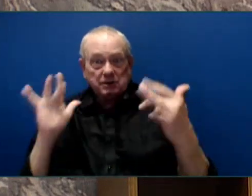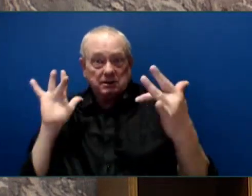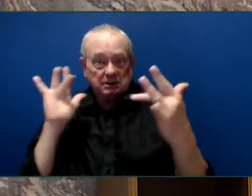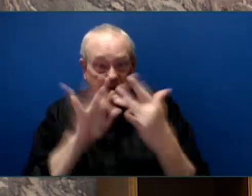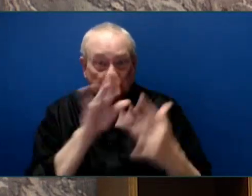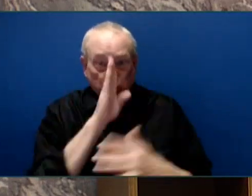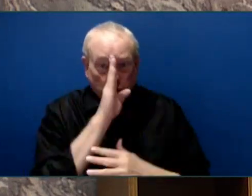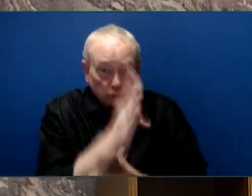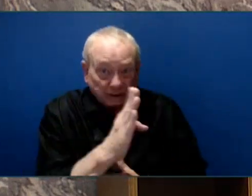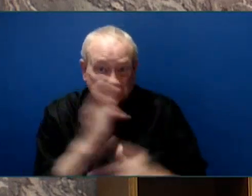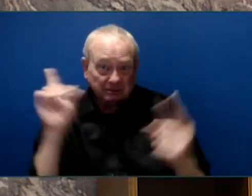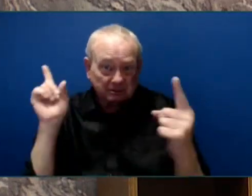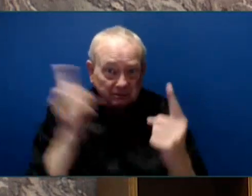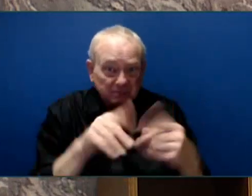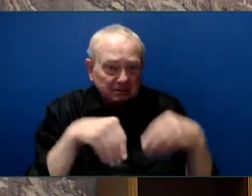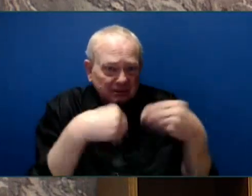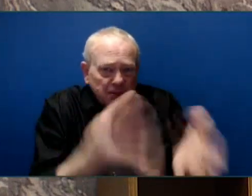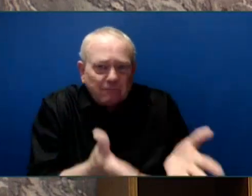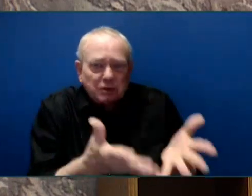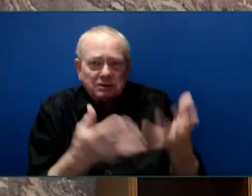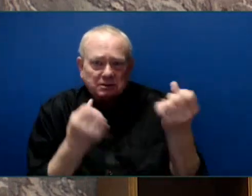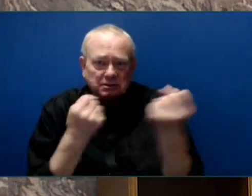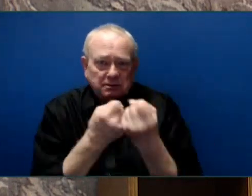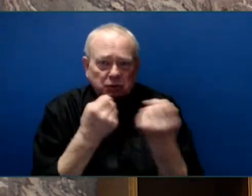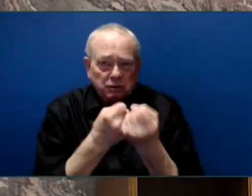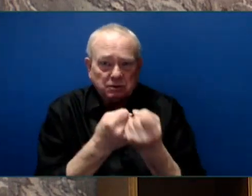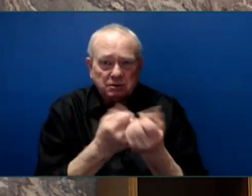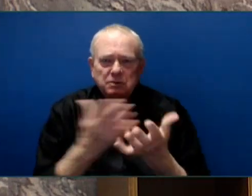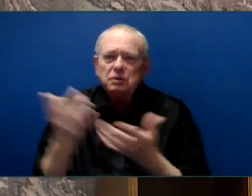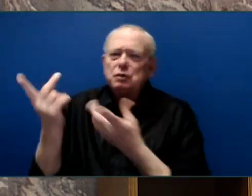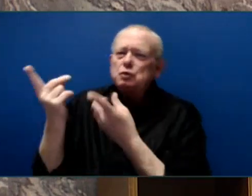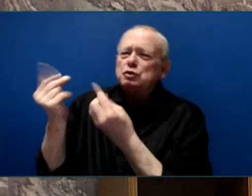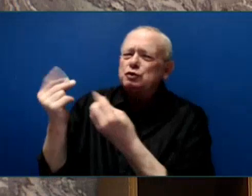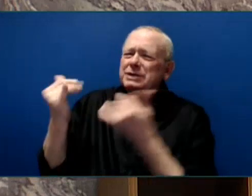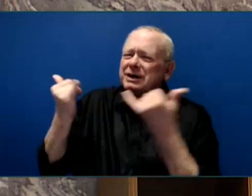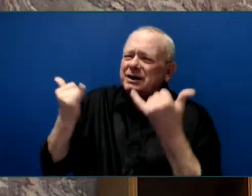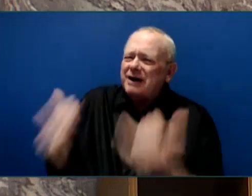is the Premier going to do today to give